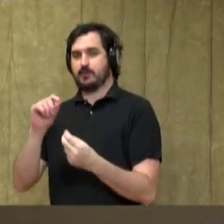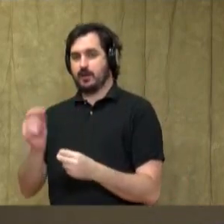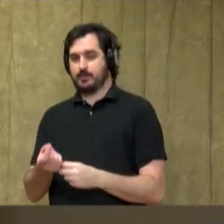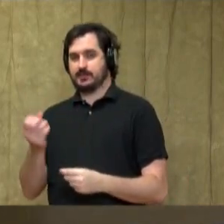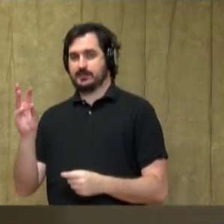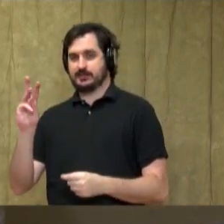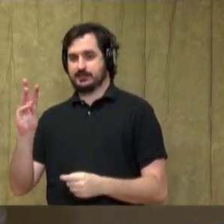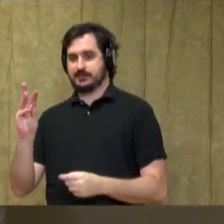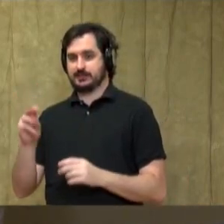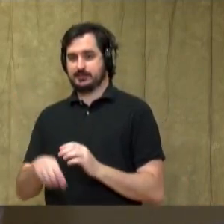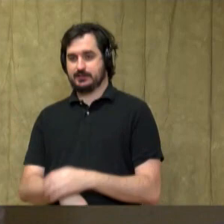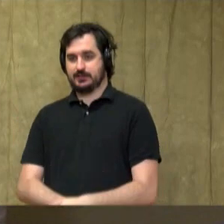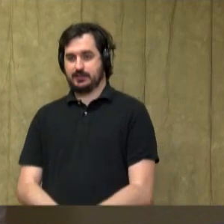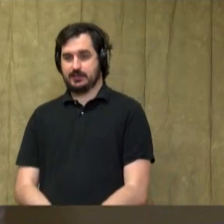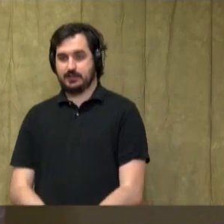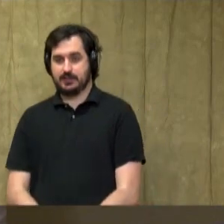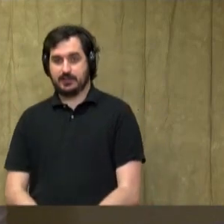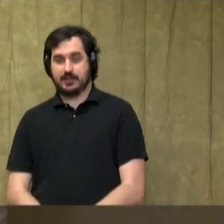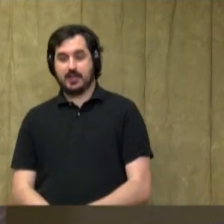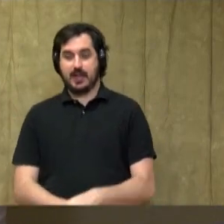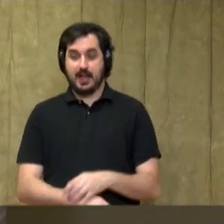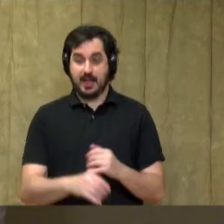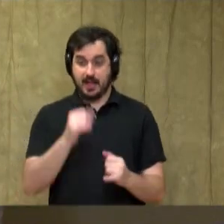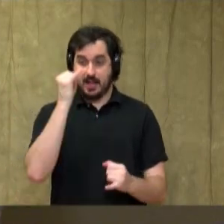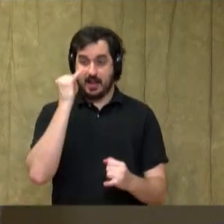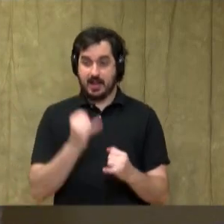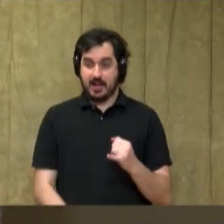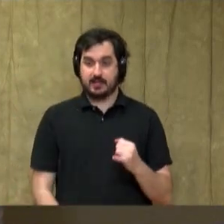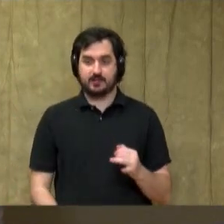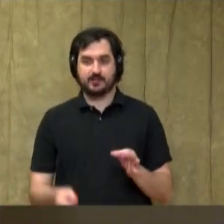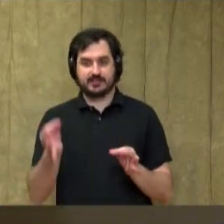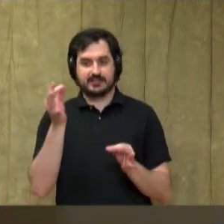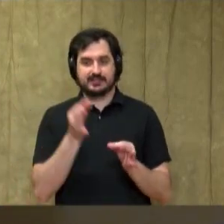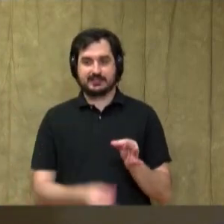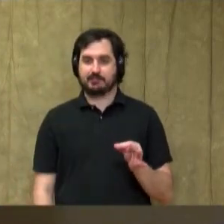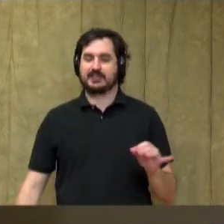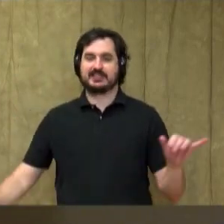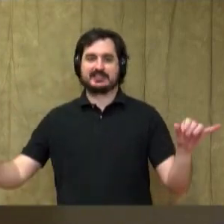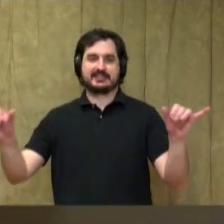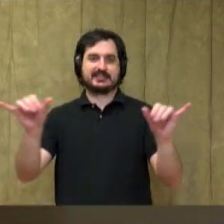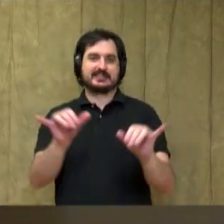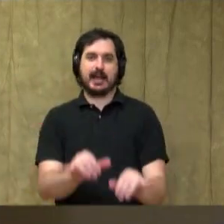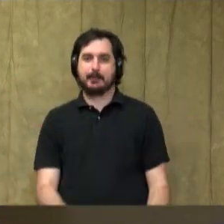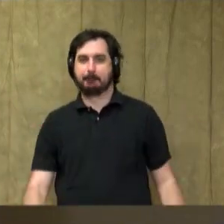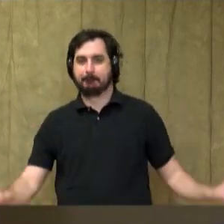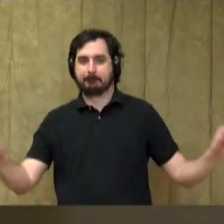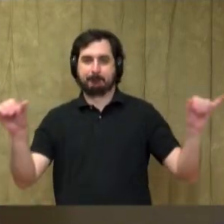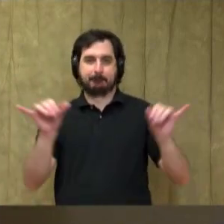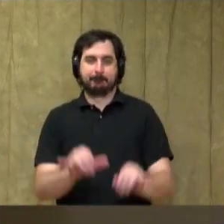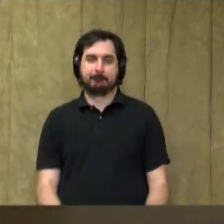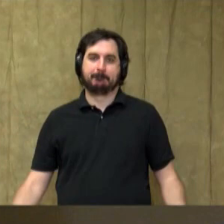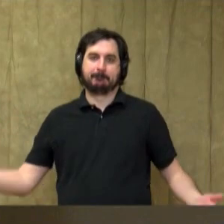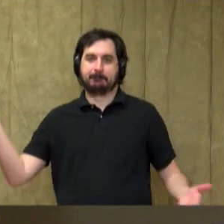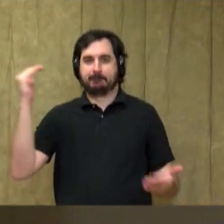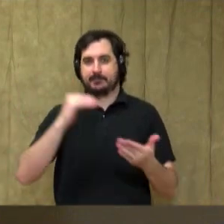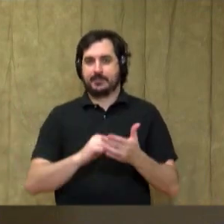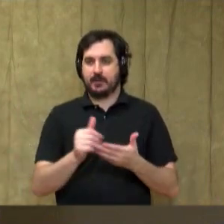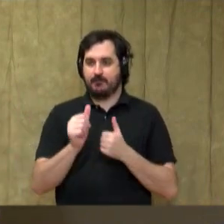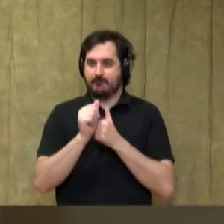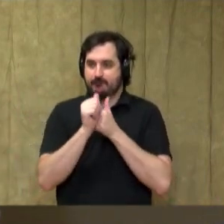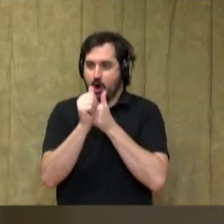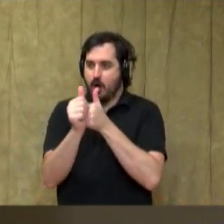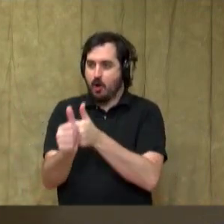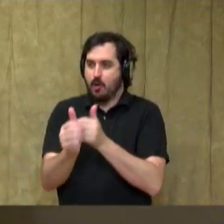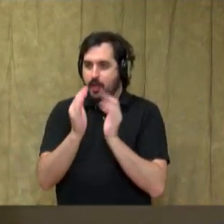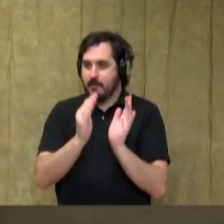corresponding terms. The last one, we would simply do the same thing we just did. Following that pattern, looking at